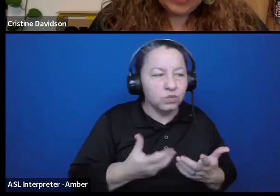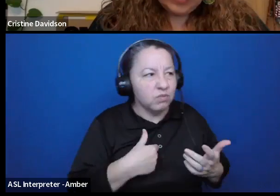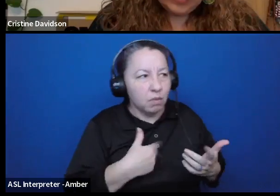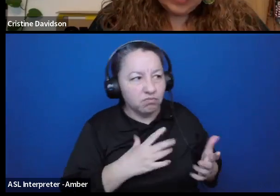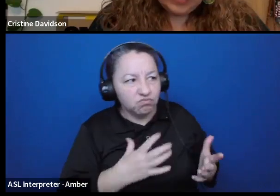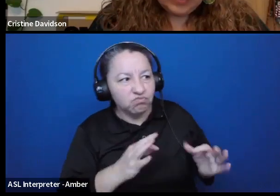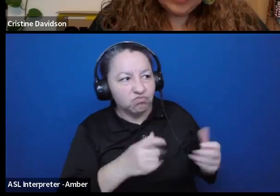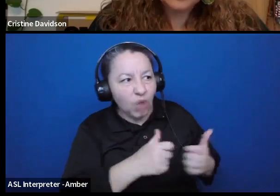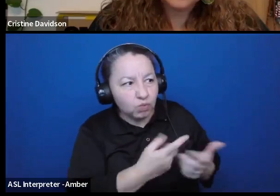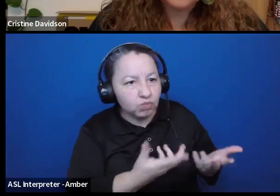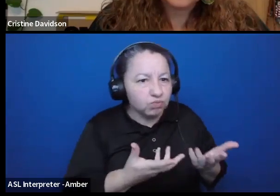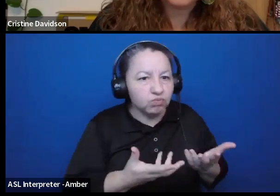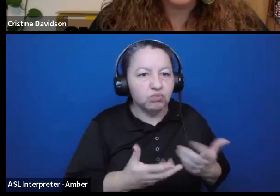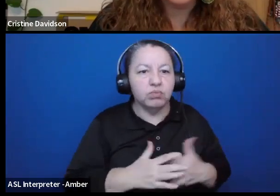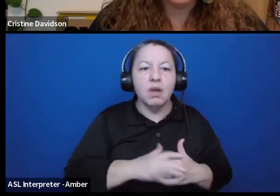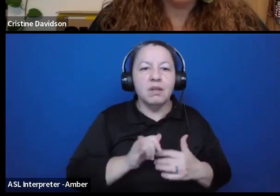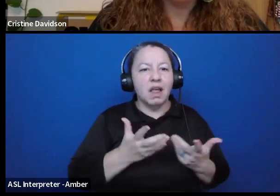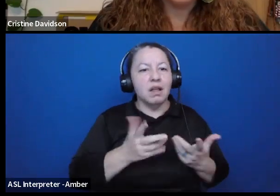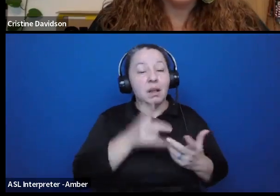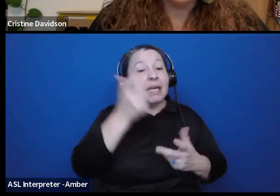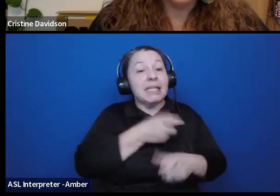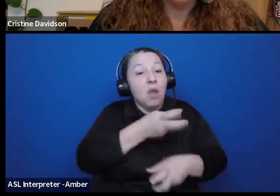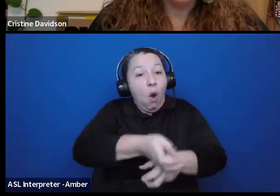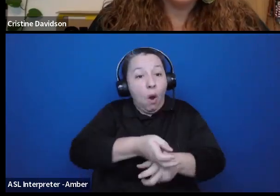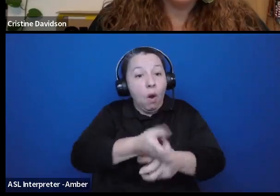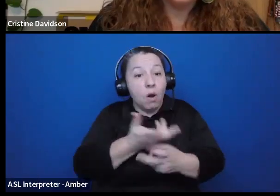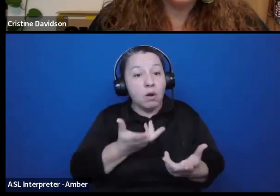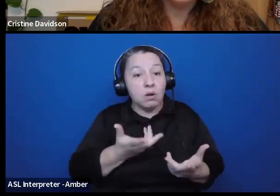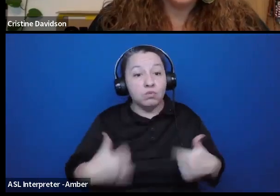Because it's hard. It's hard.